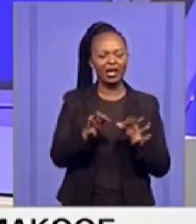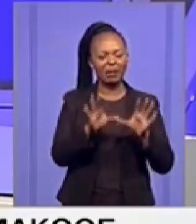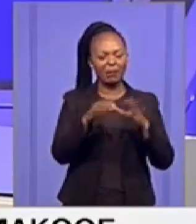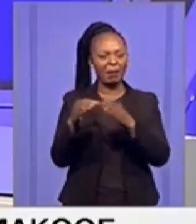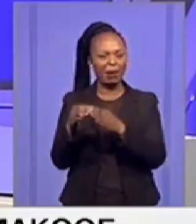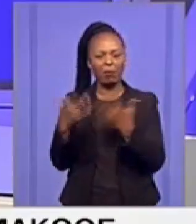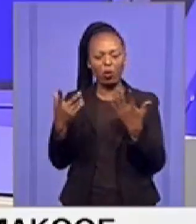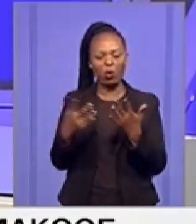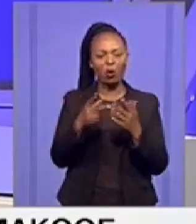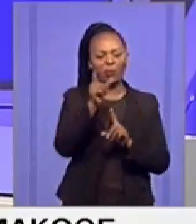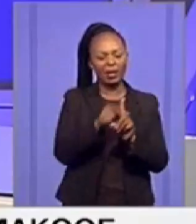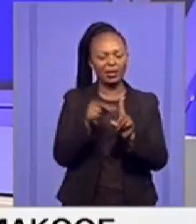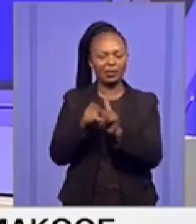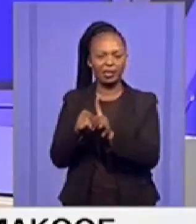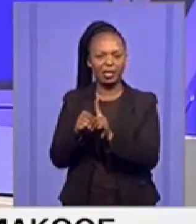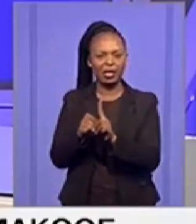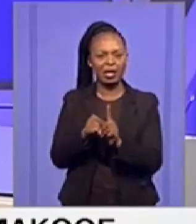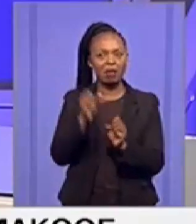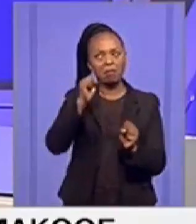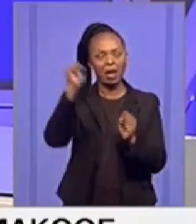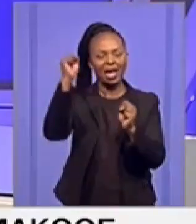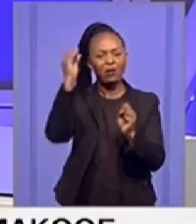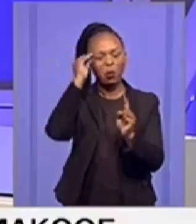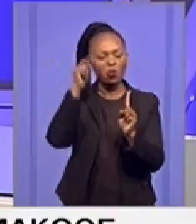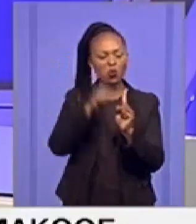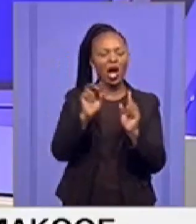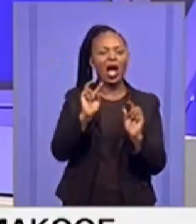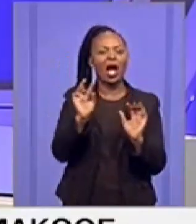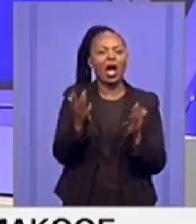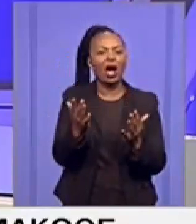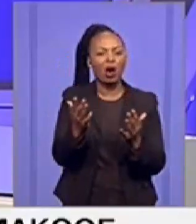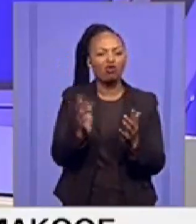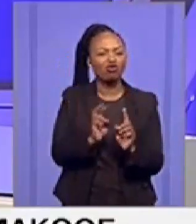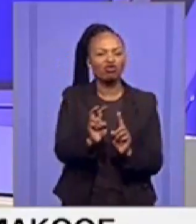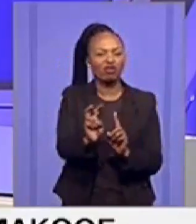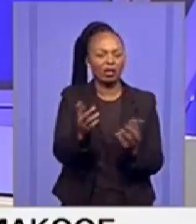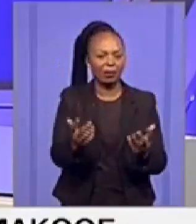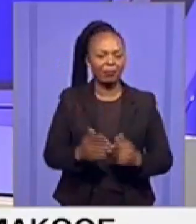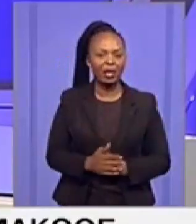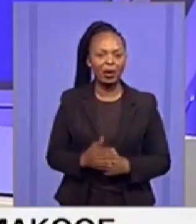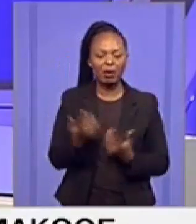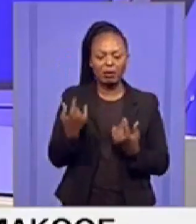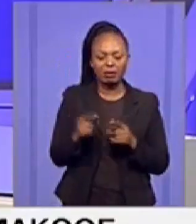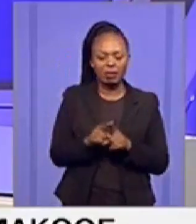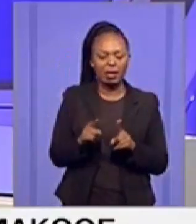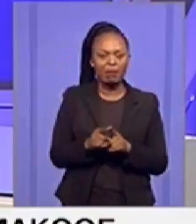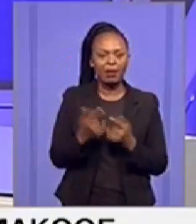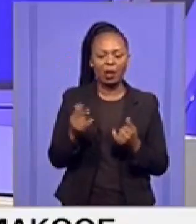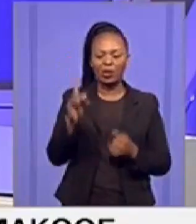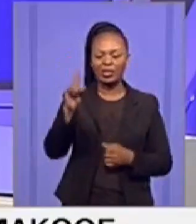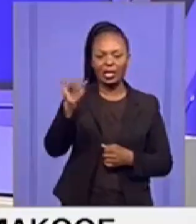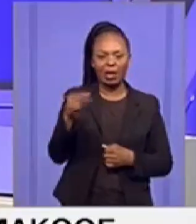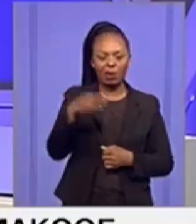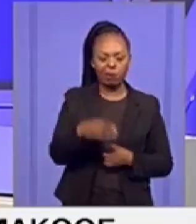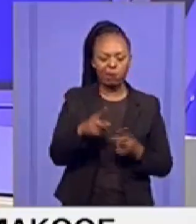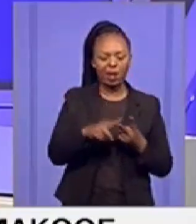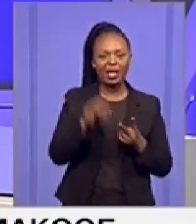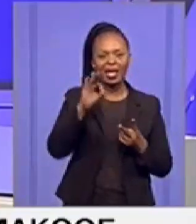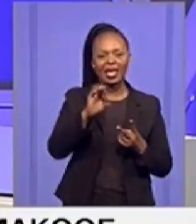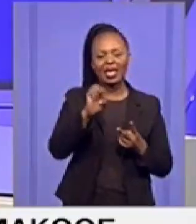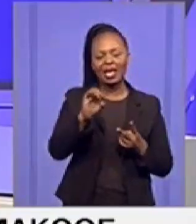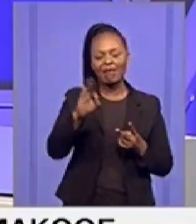ba tsebileng yena Tate Magwe le hore ba sebedisetswang diri o tla bua mekga ya bahanyetsi e le mokga wa DA mokga wa EFF